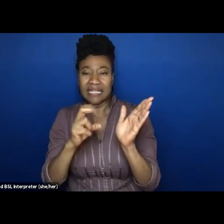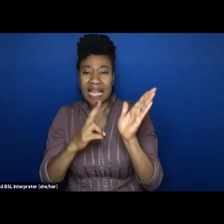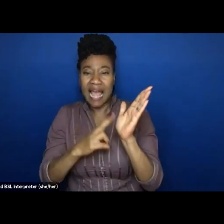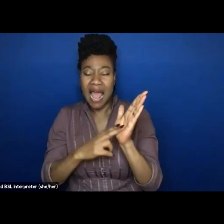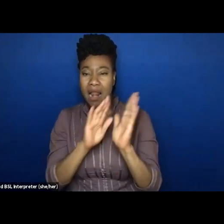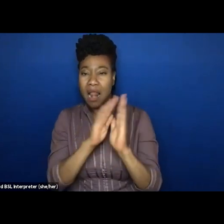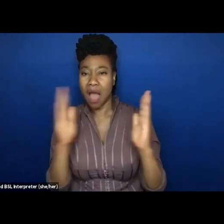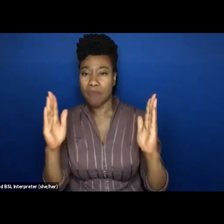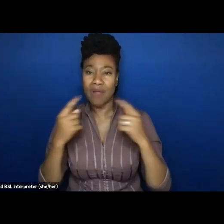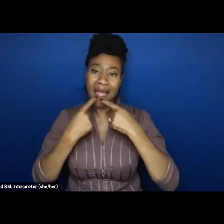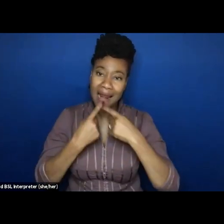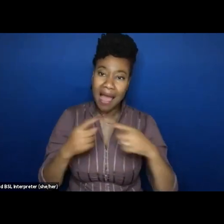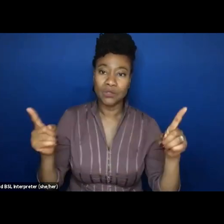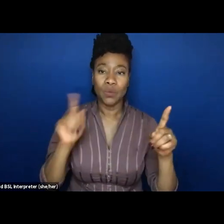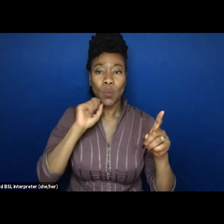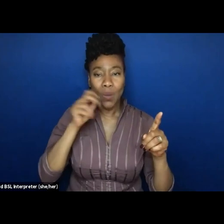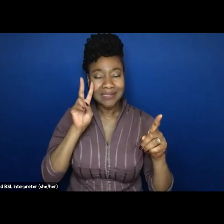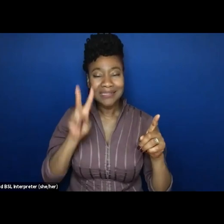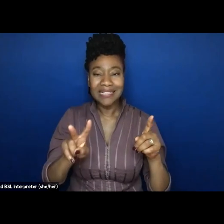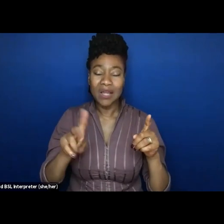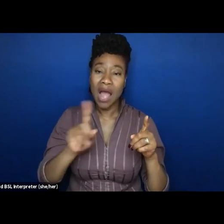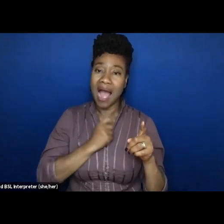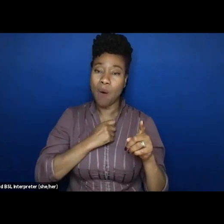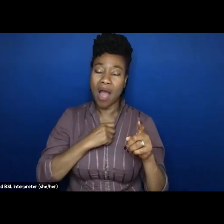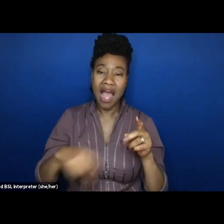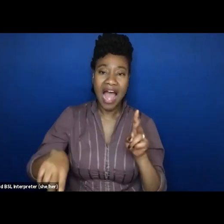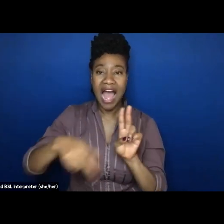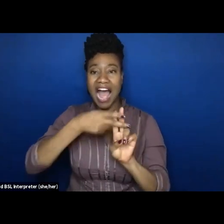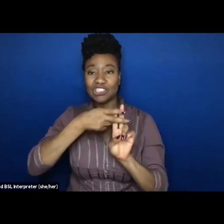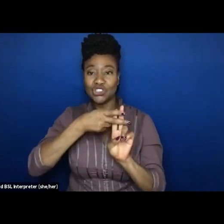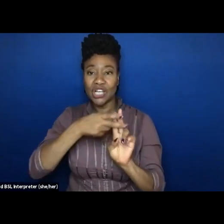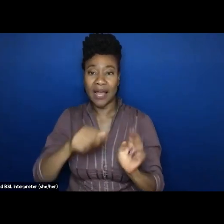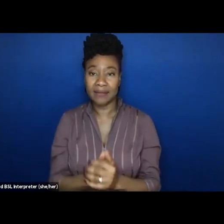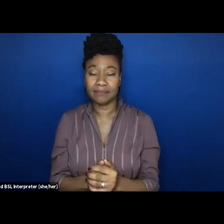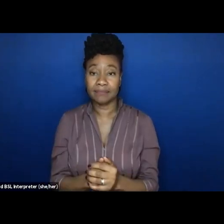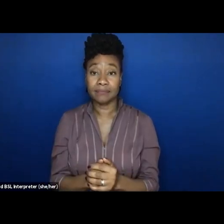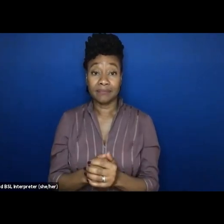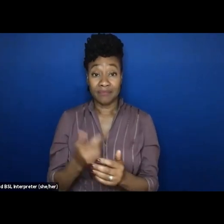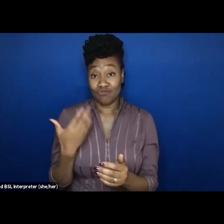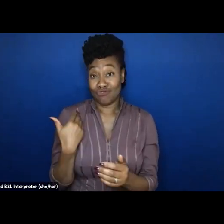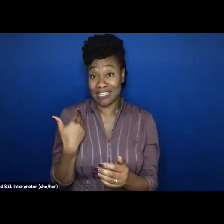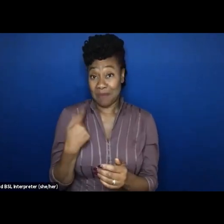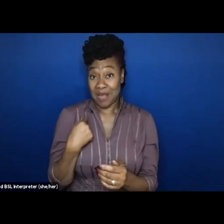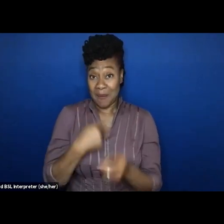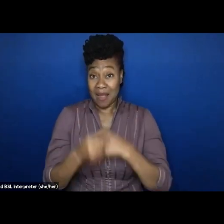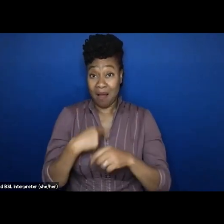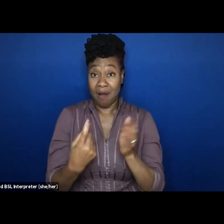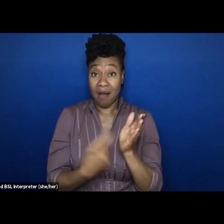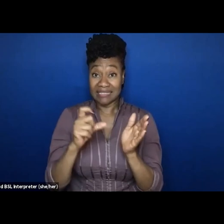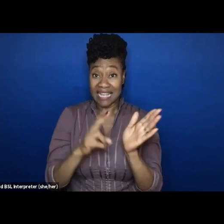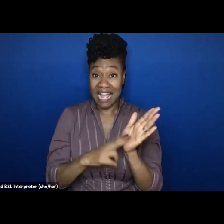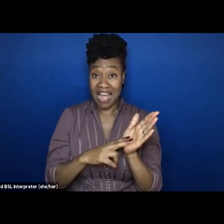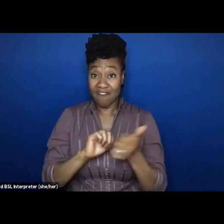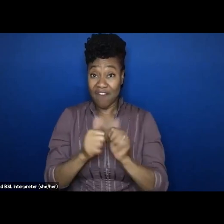announcements. So here we are. Becoming an RCN Fellow recently provided me with